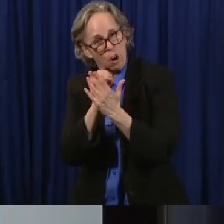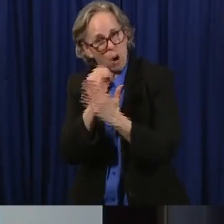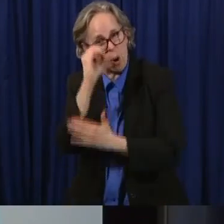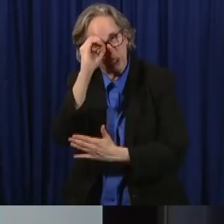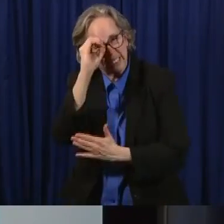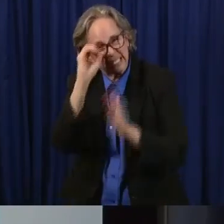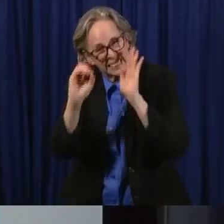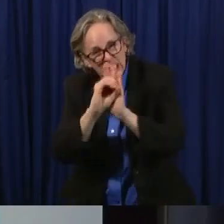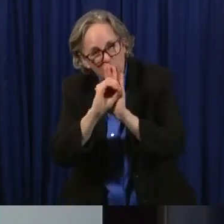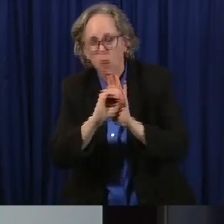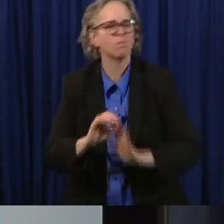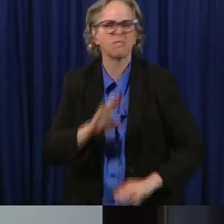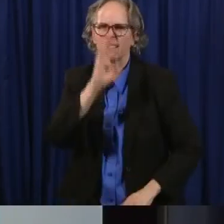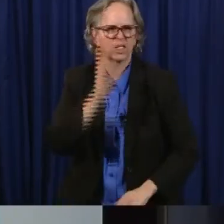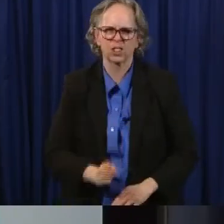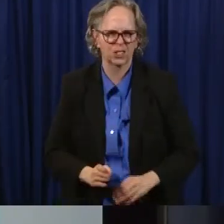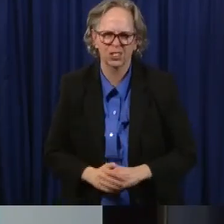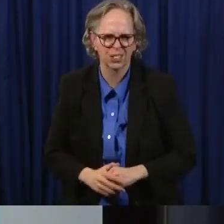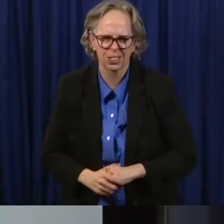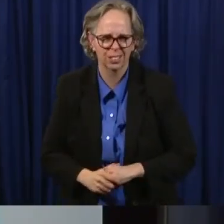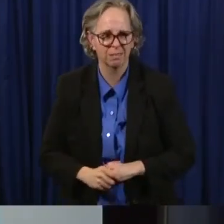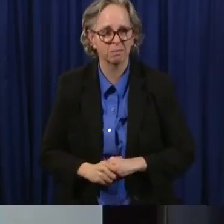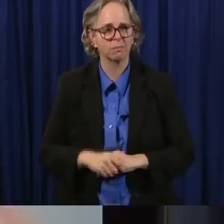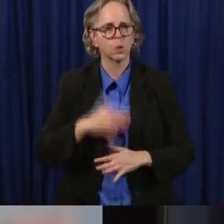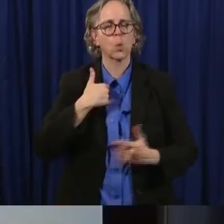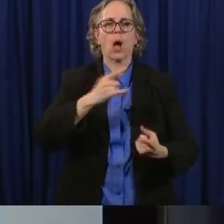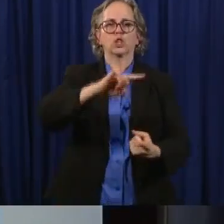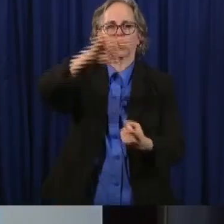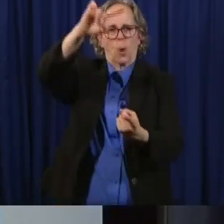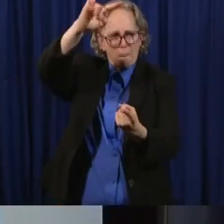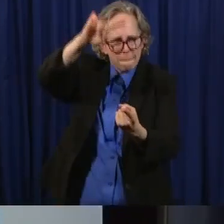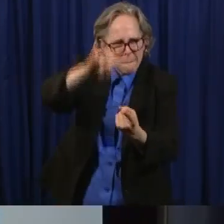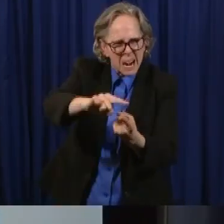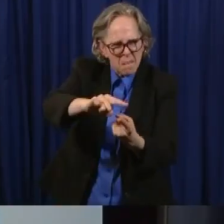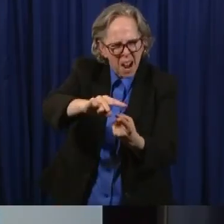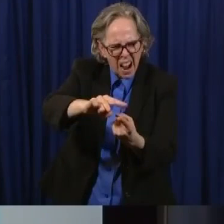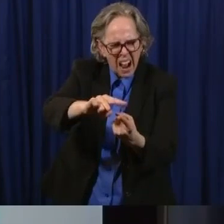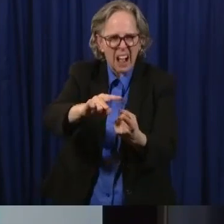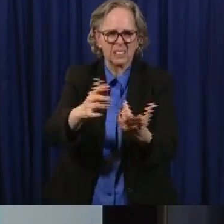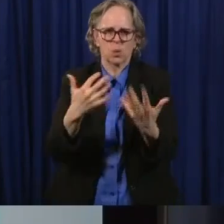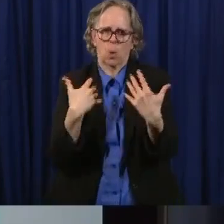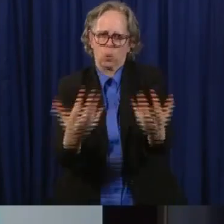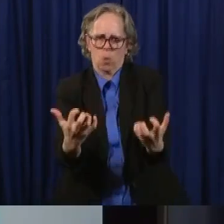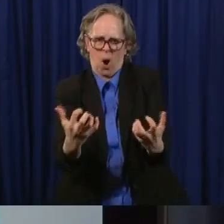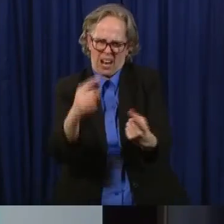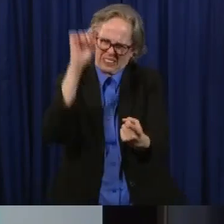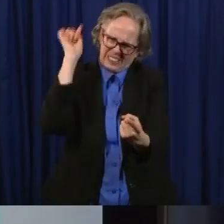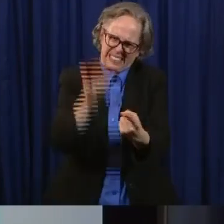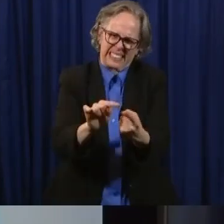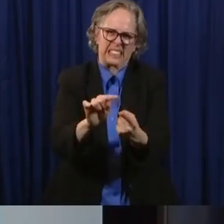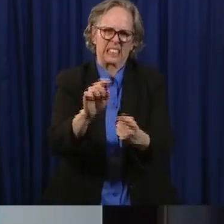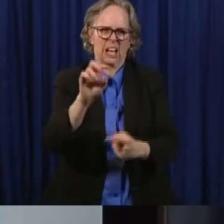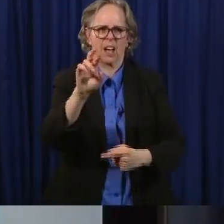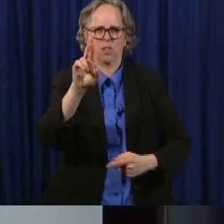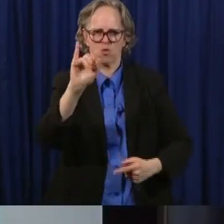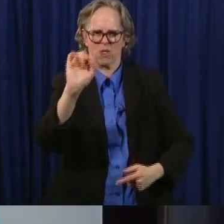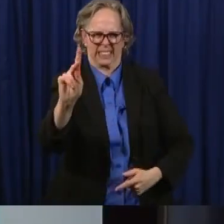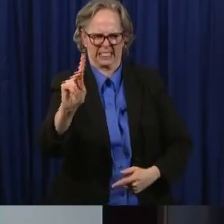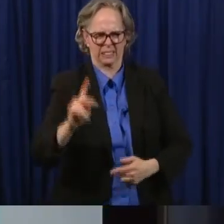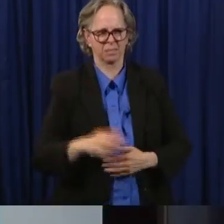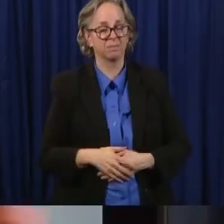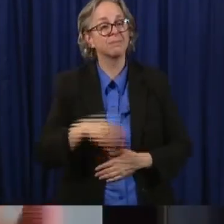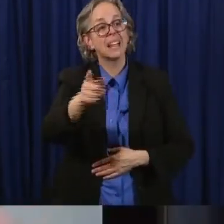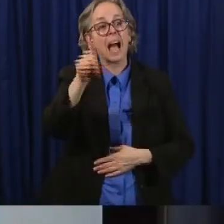to minimize it as much as possible. And then your neighbor has to do everything in their power to minimize as much as possible. And it's